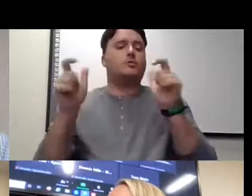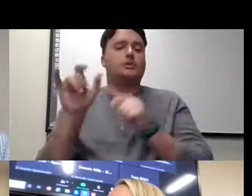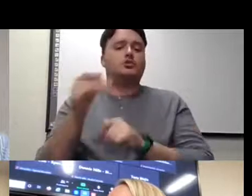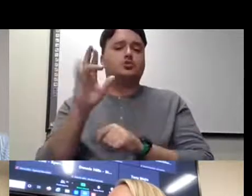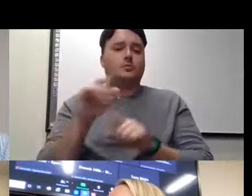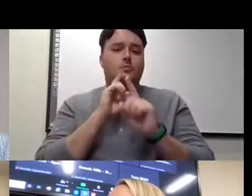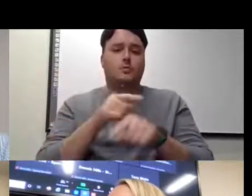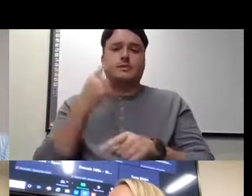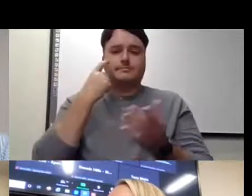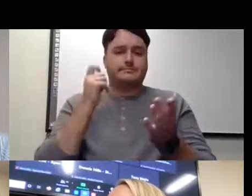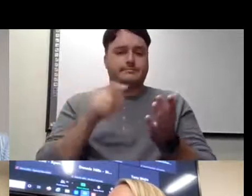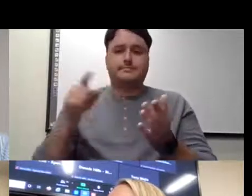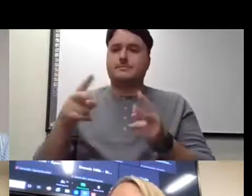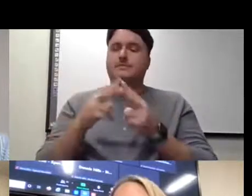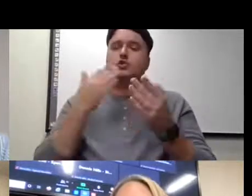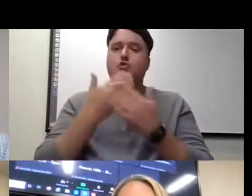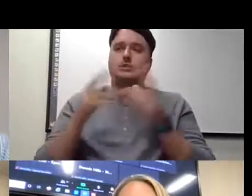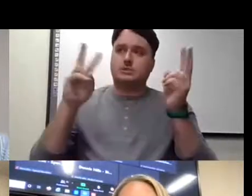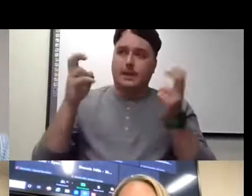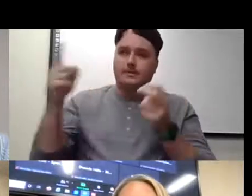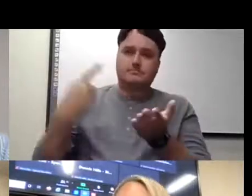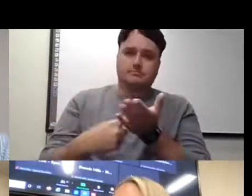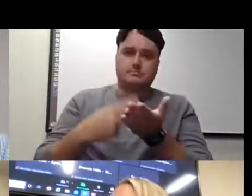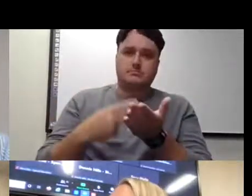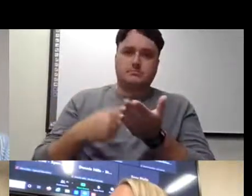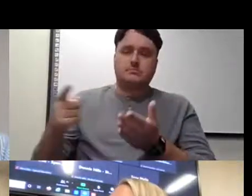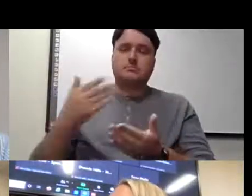like this is a really good topic for them to dig into. It's a really good,